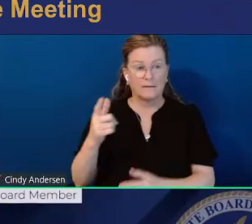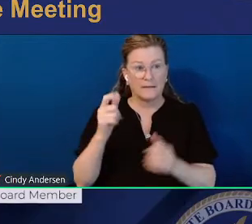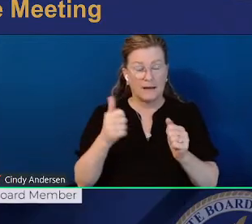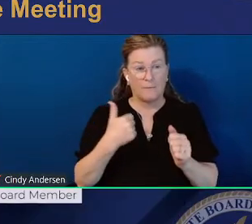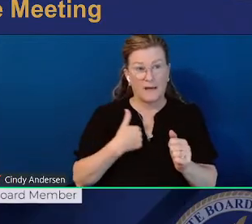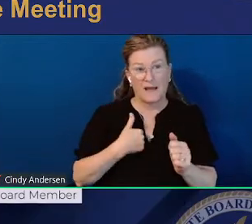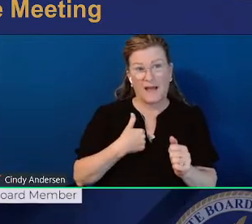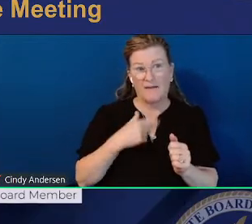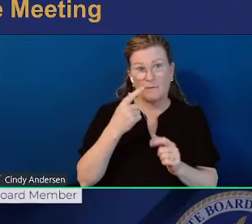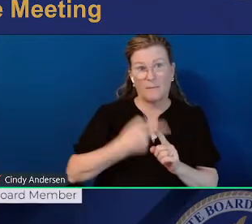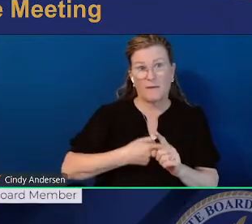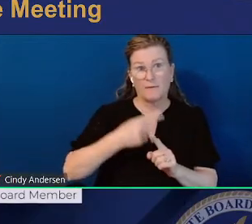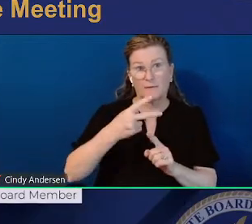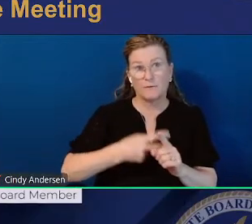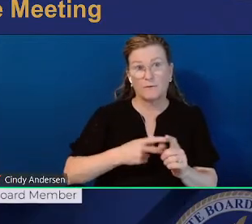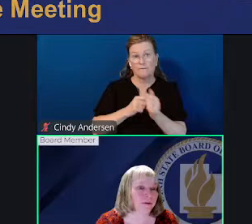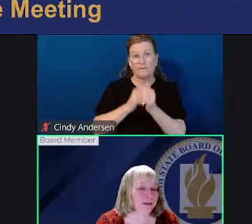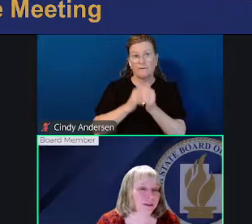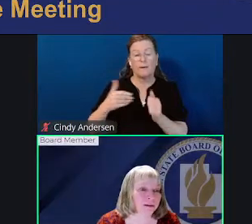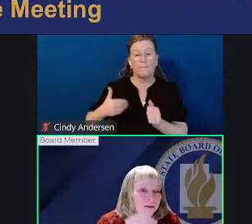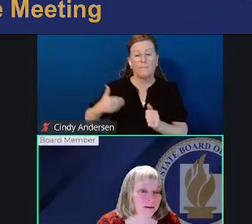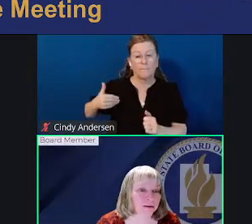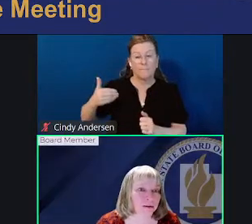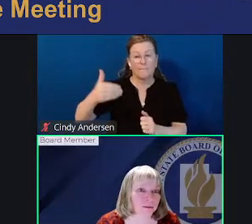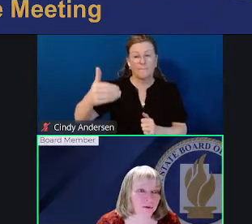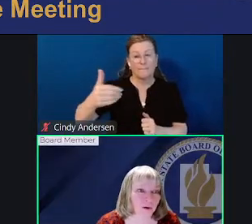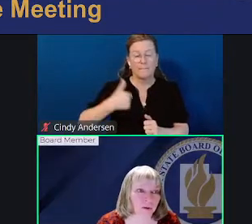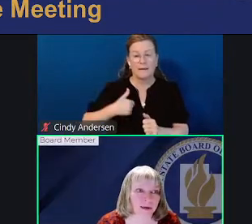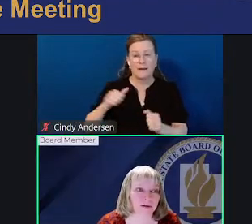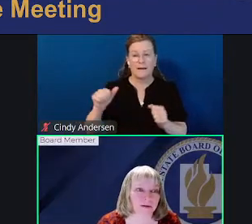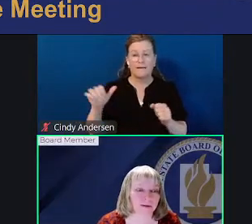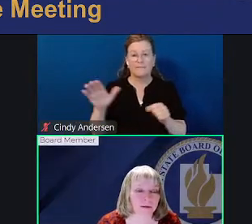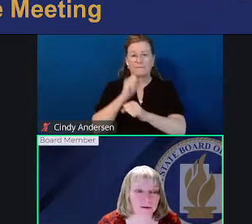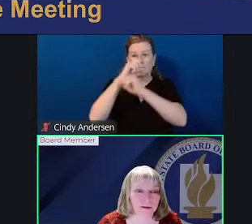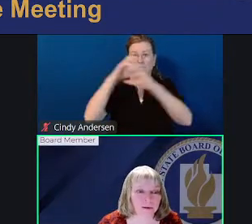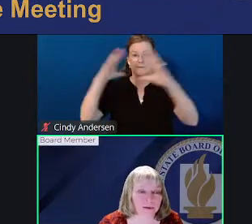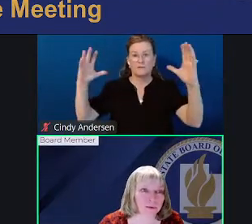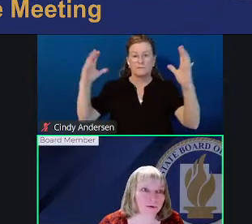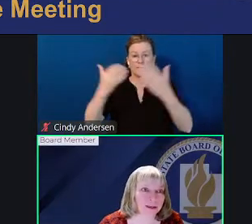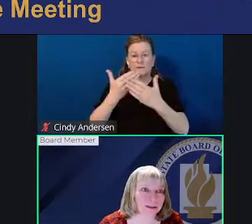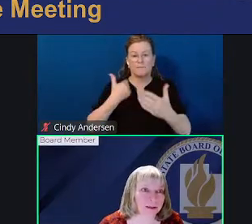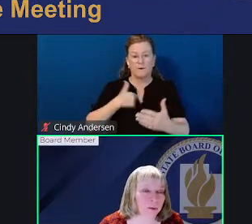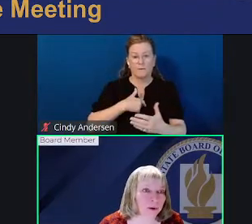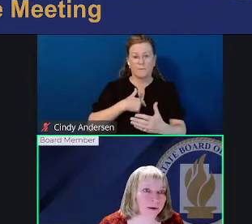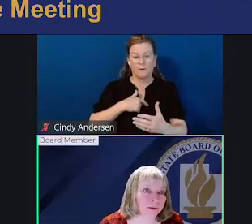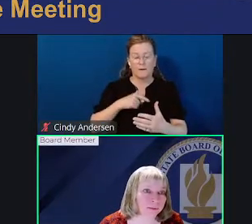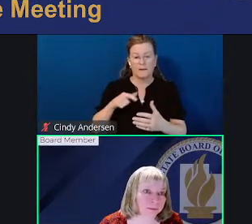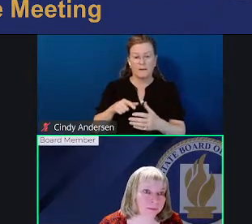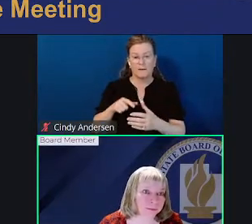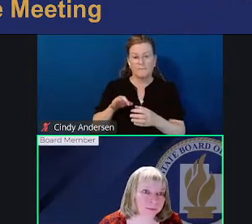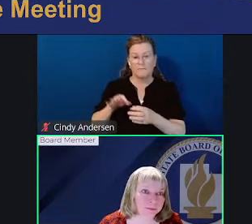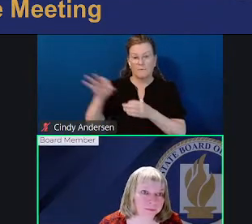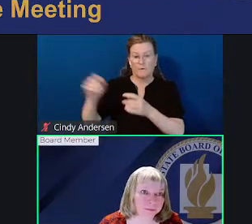see if something's going, so we have a full vision before we move things to the